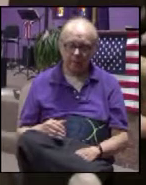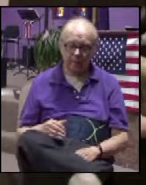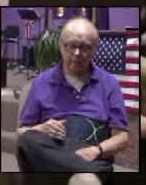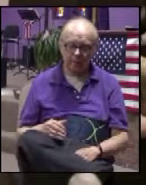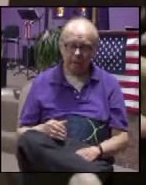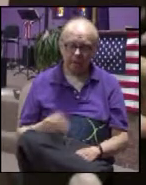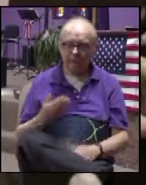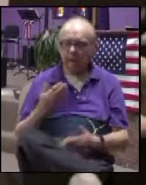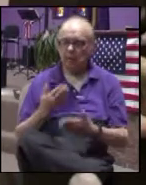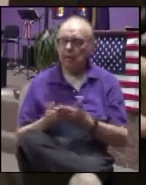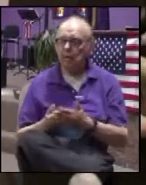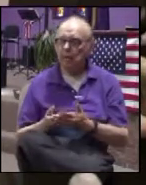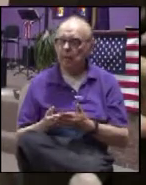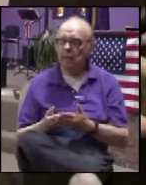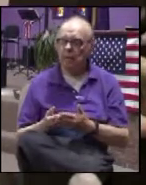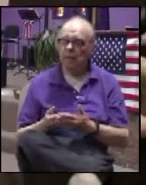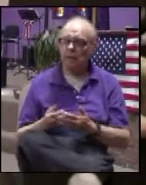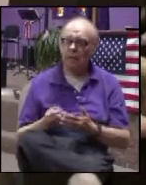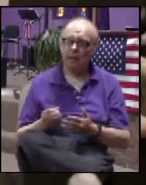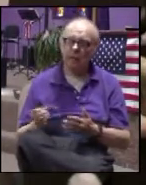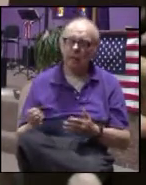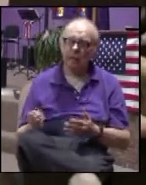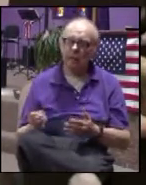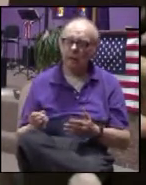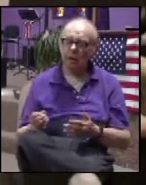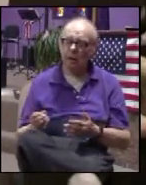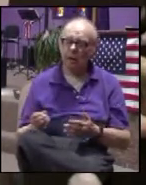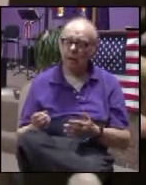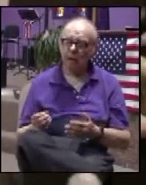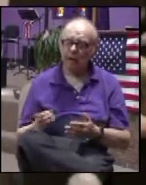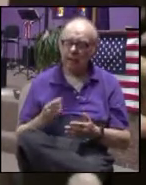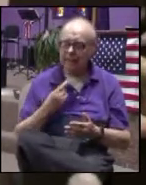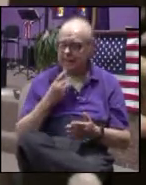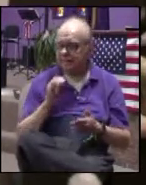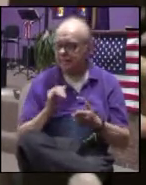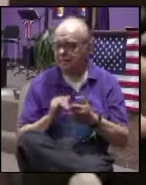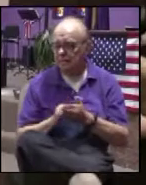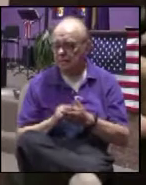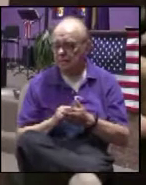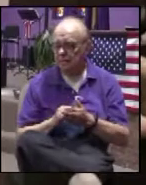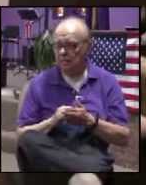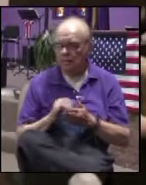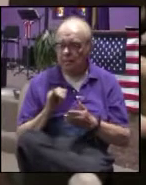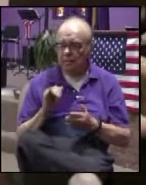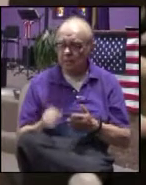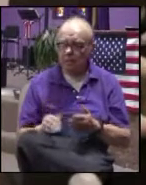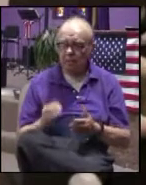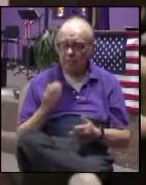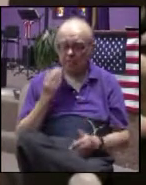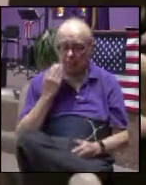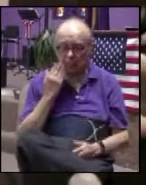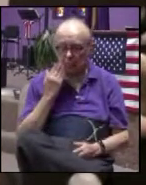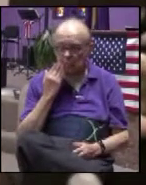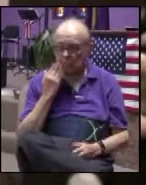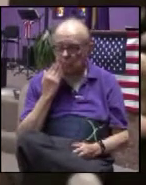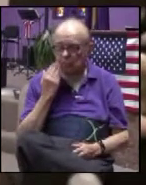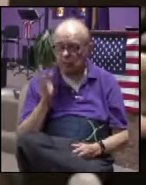is good. And so it says this, I still don't know when my end is going to